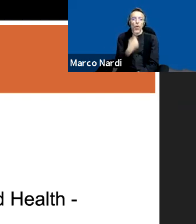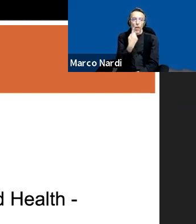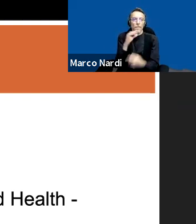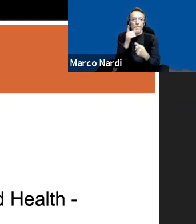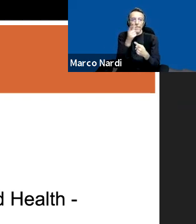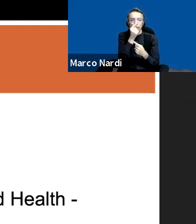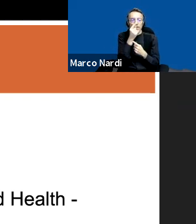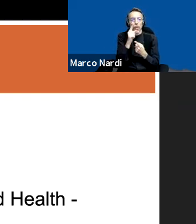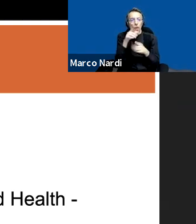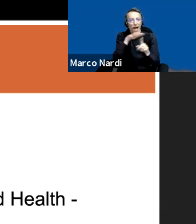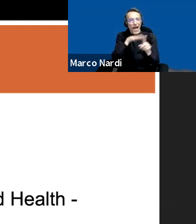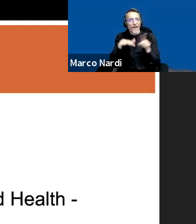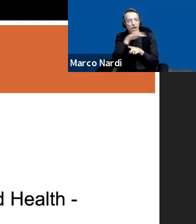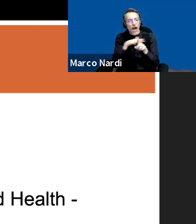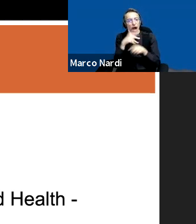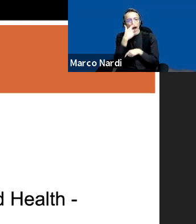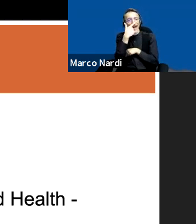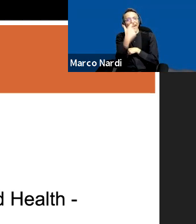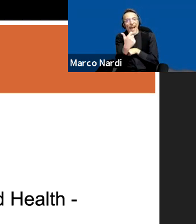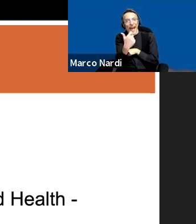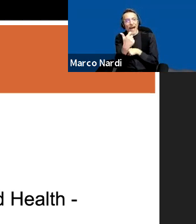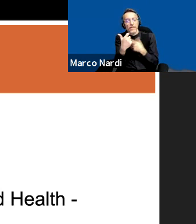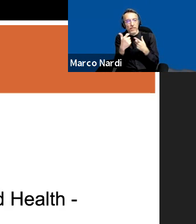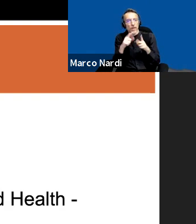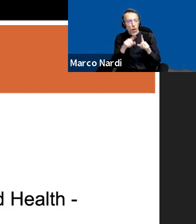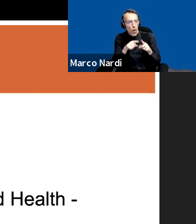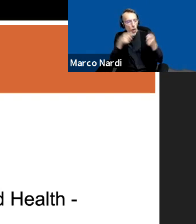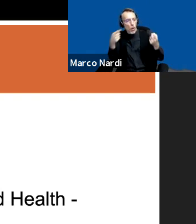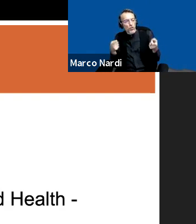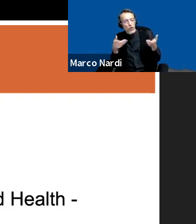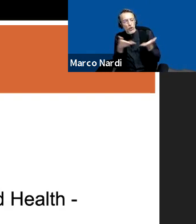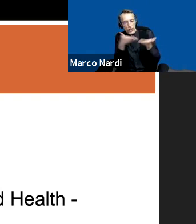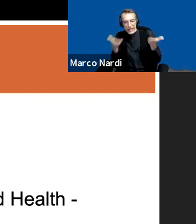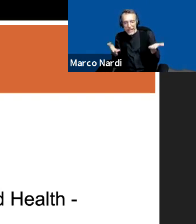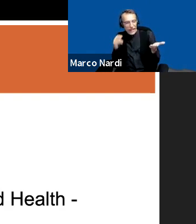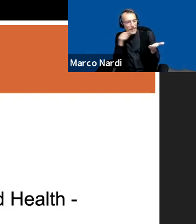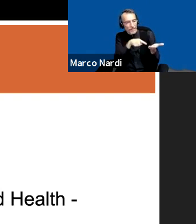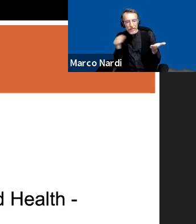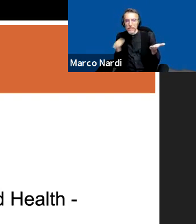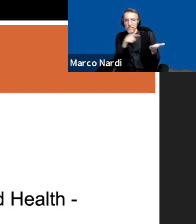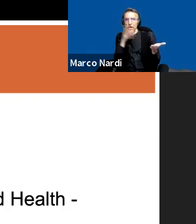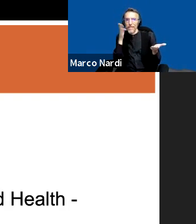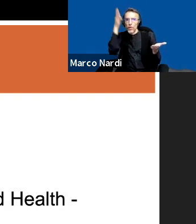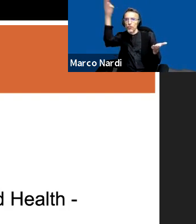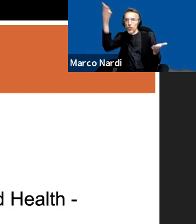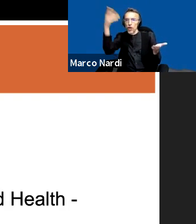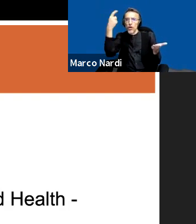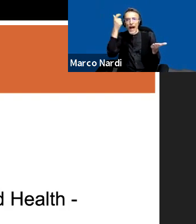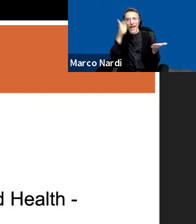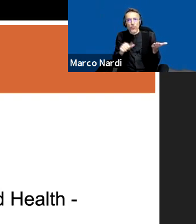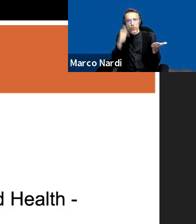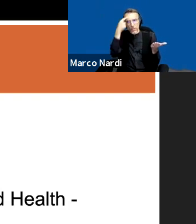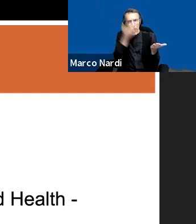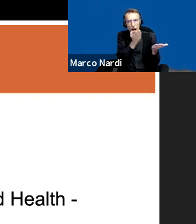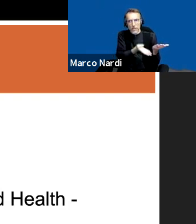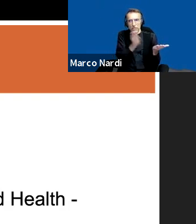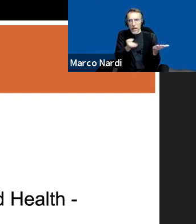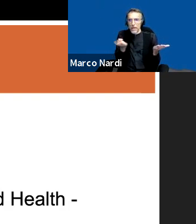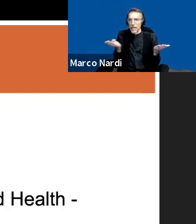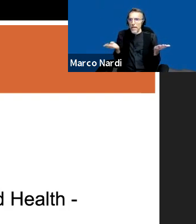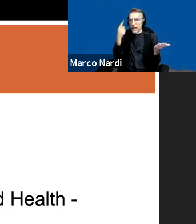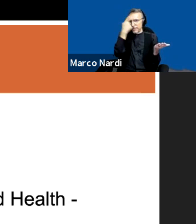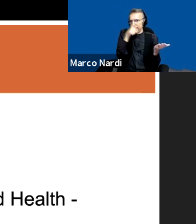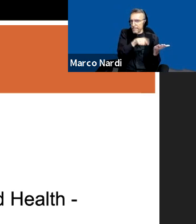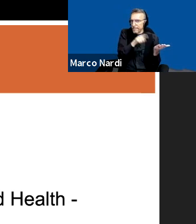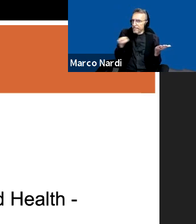that I think any alternative set of futures have to start considering. Health